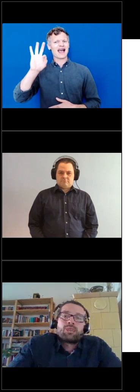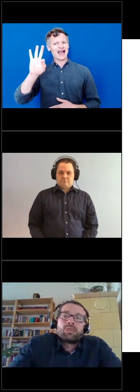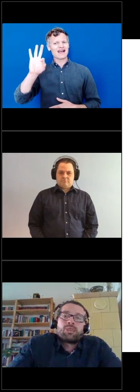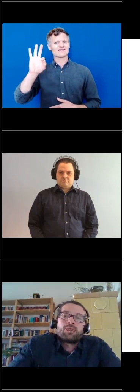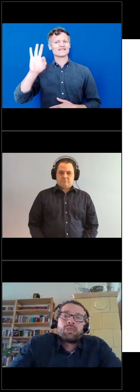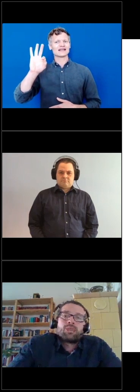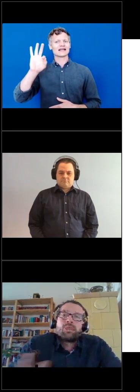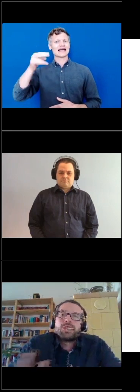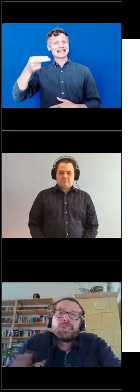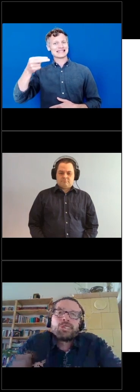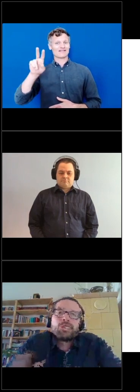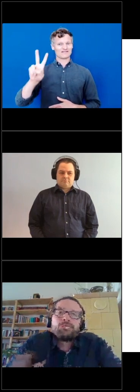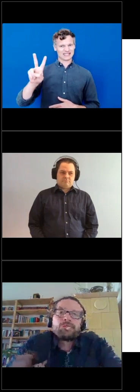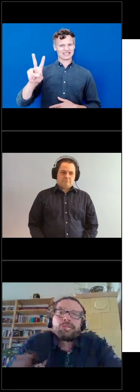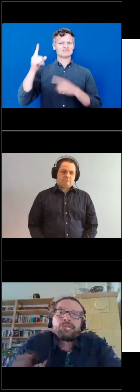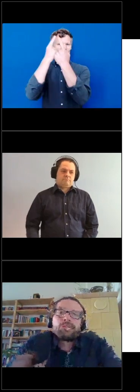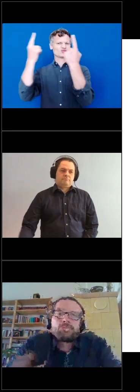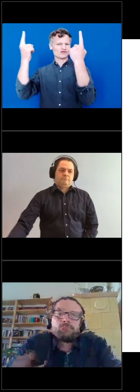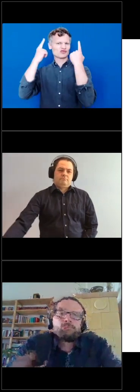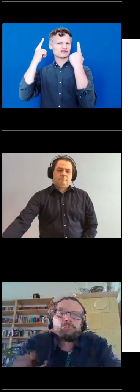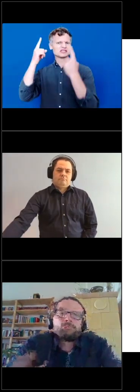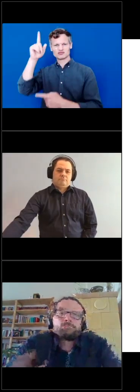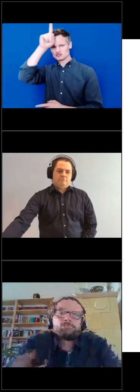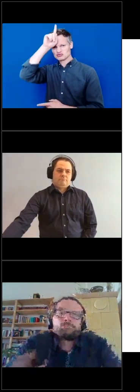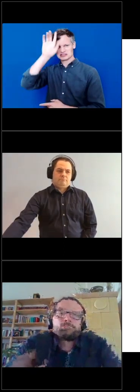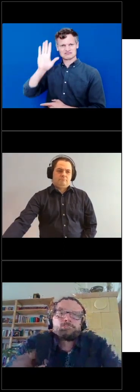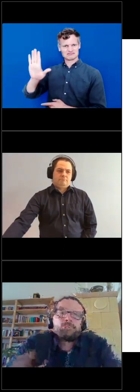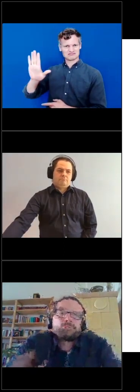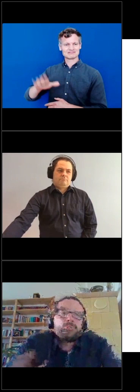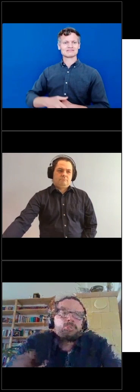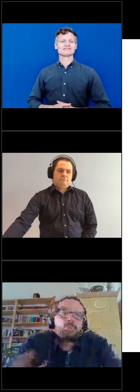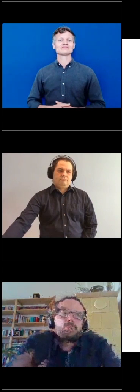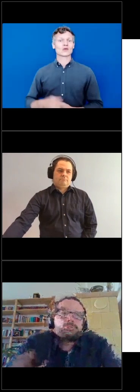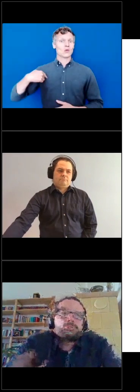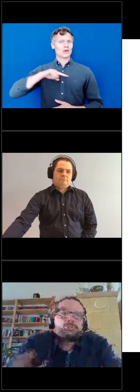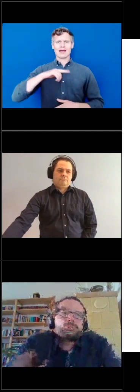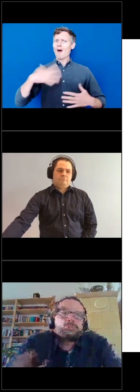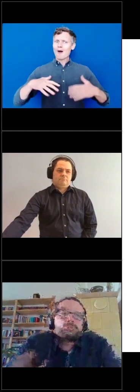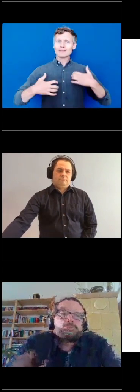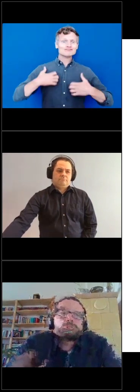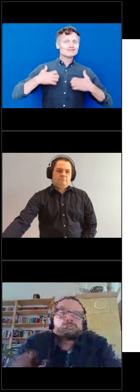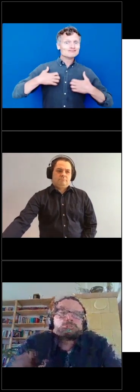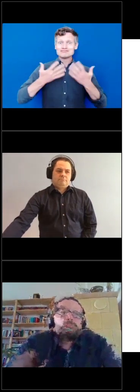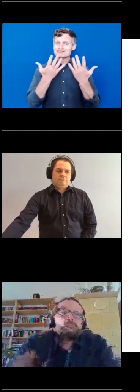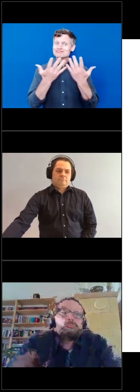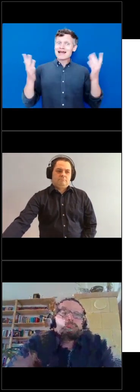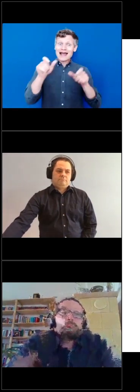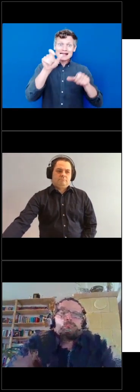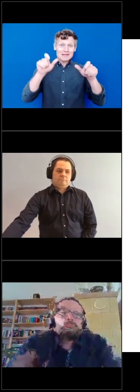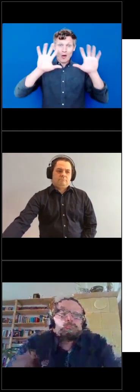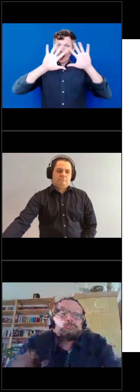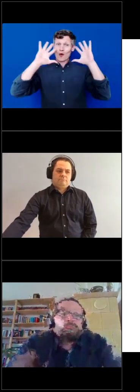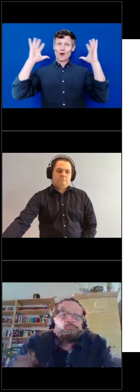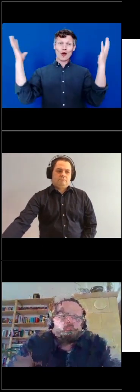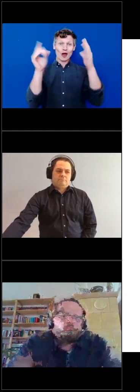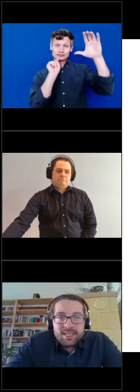And we are very excited to have so many participants with us from around the world today. Now, while more participants continue